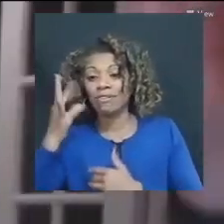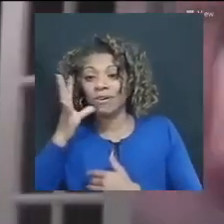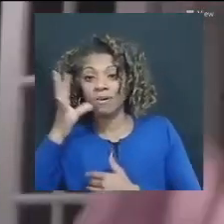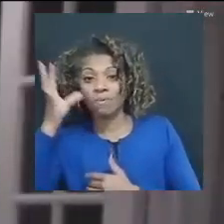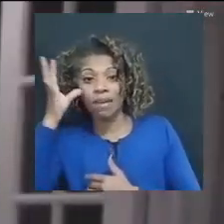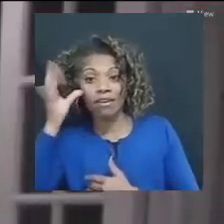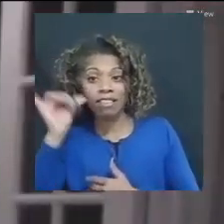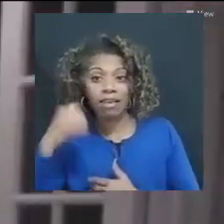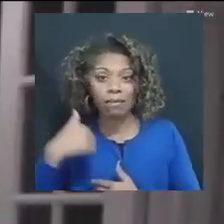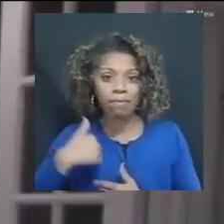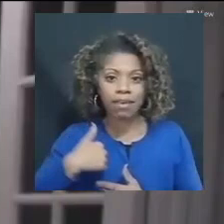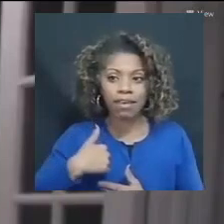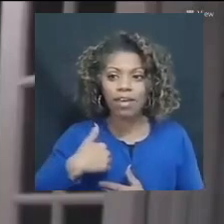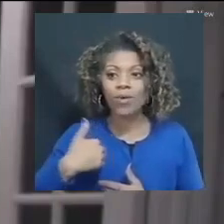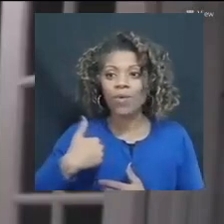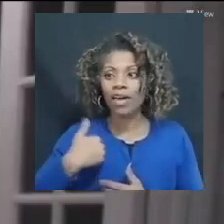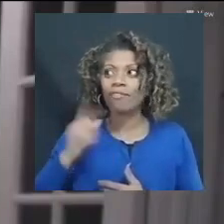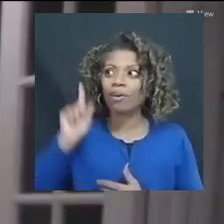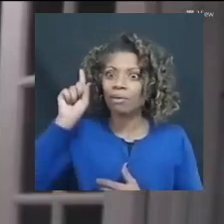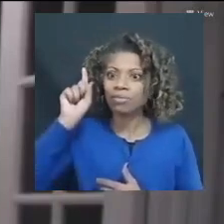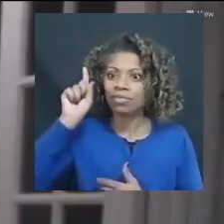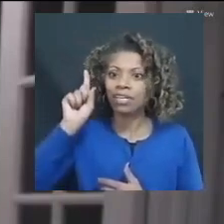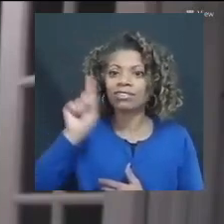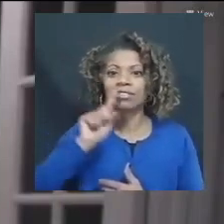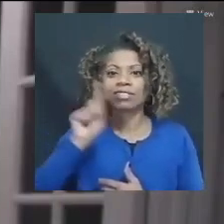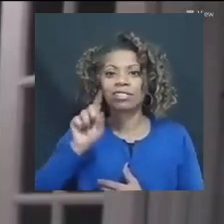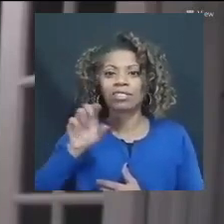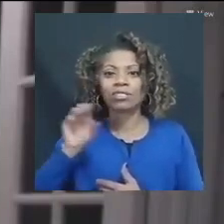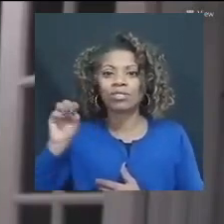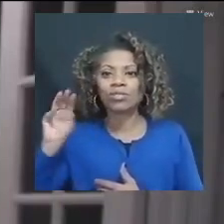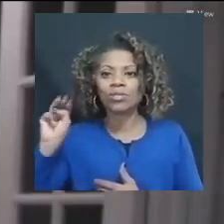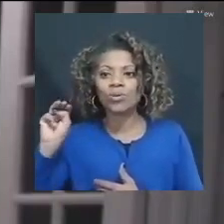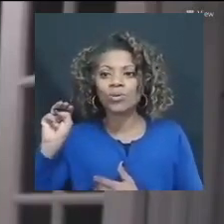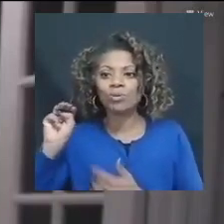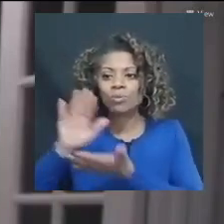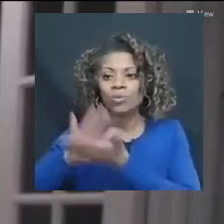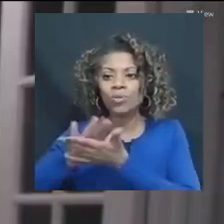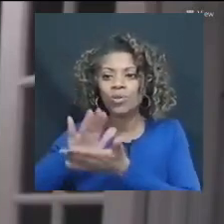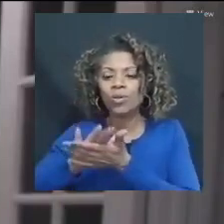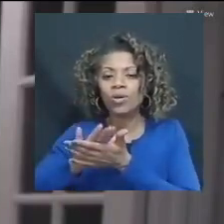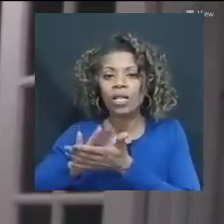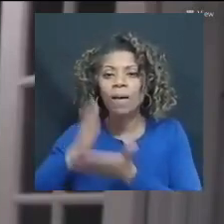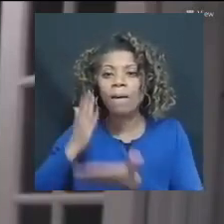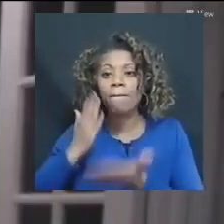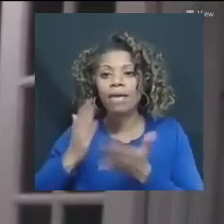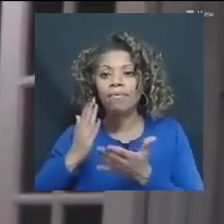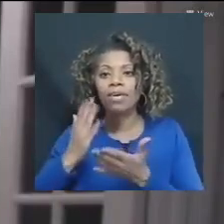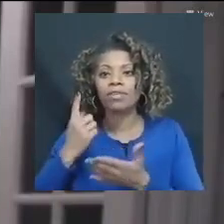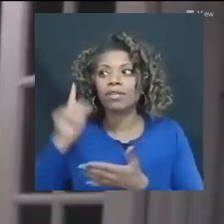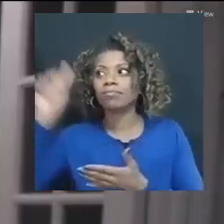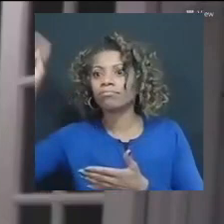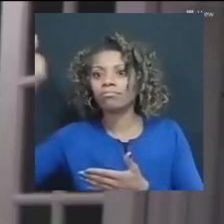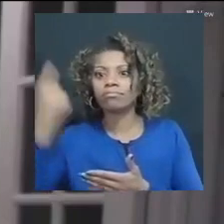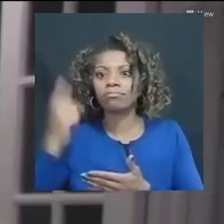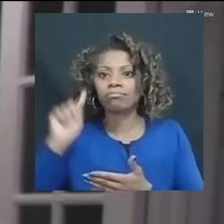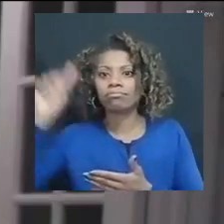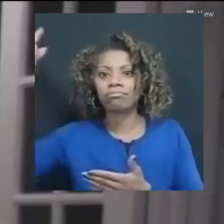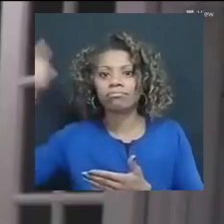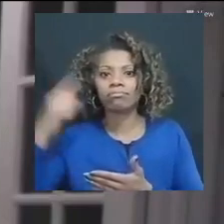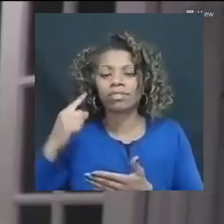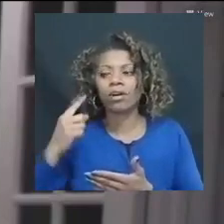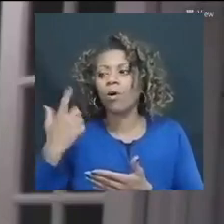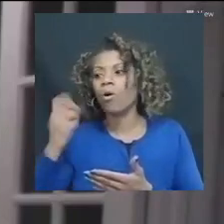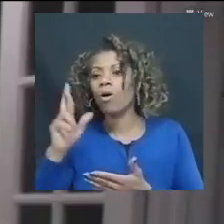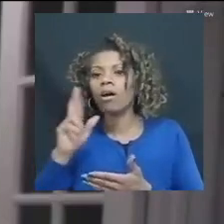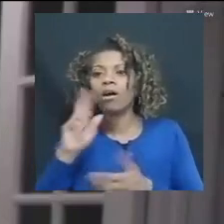got Zoom school going on. You are probably going to be jumping in and out of this as you can. Chances are work's calling on you more, not